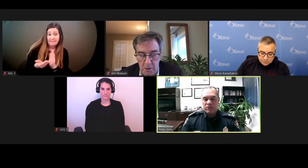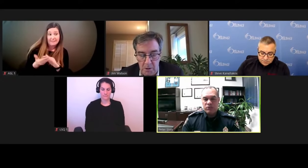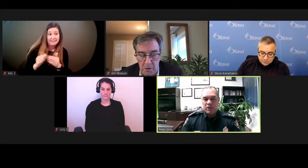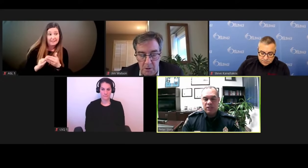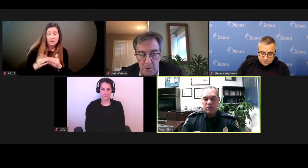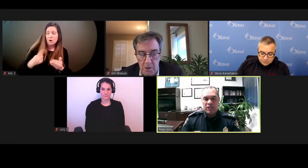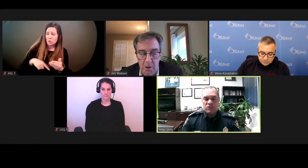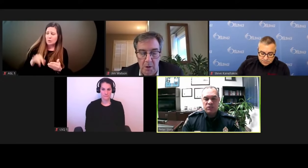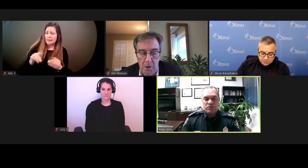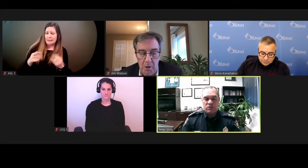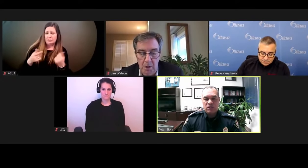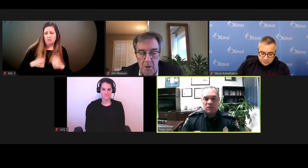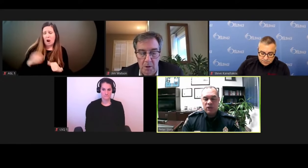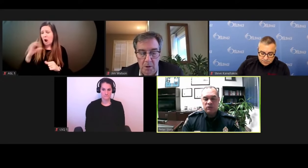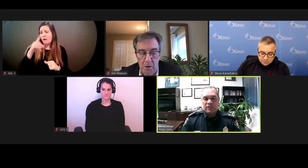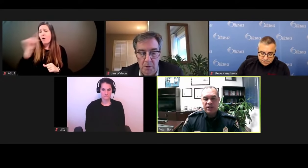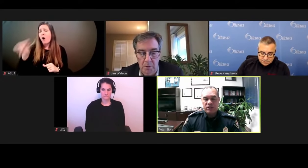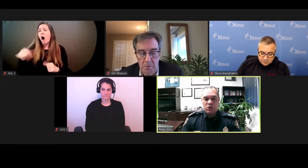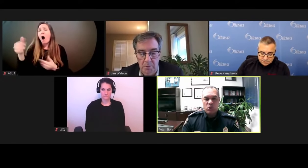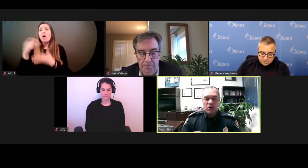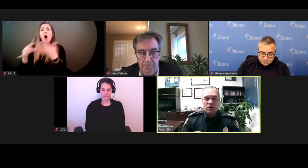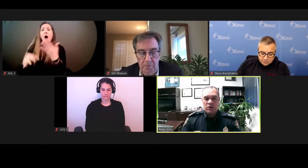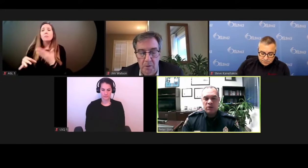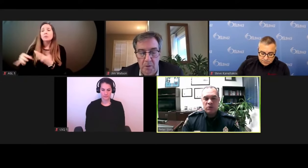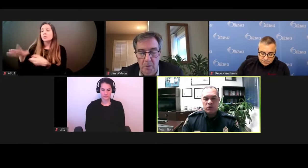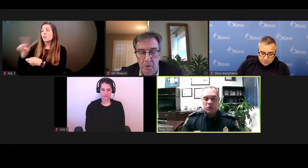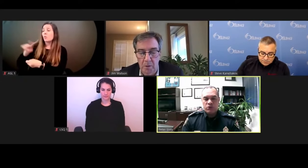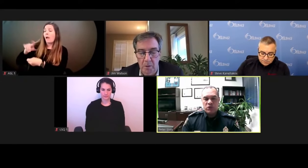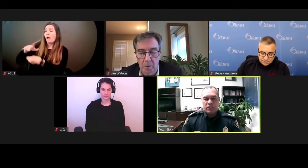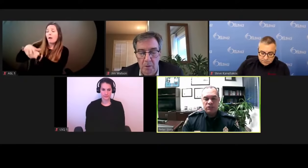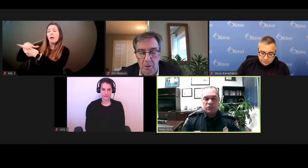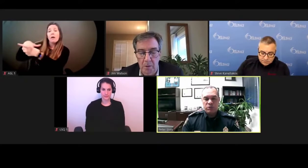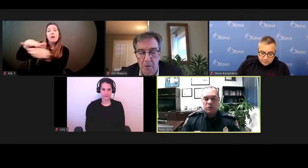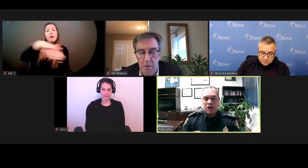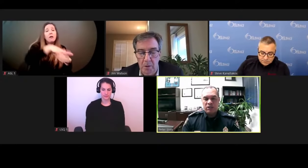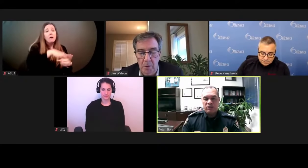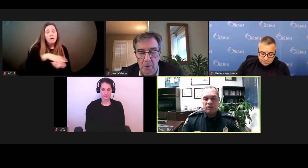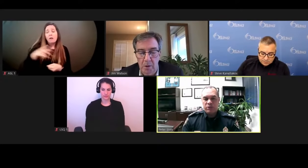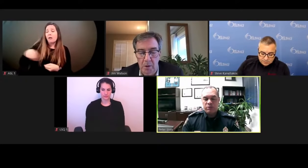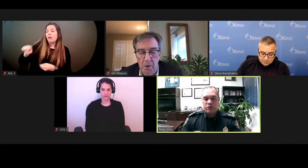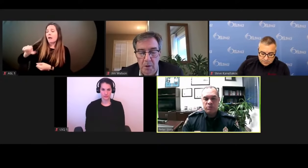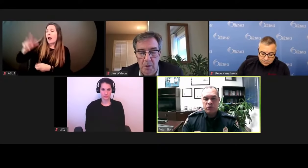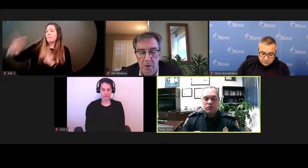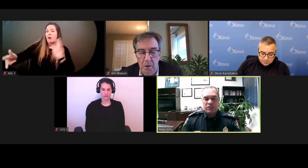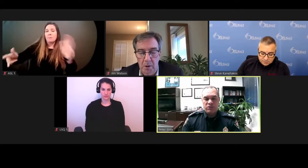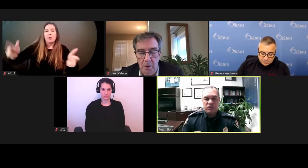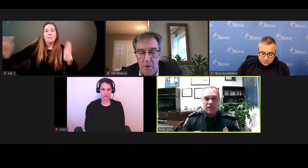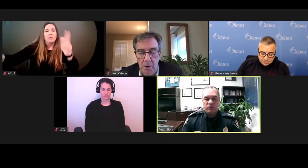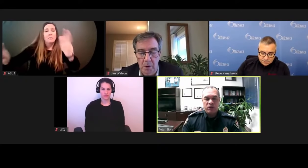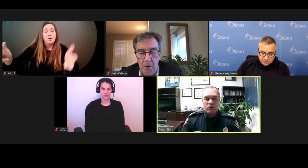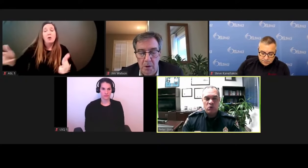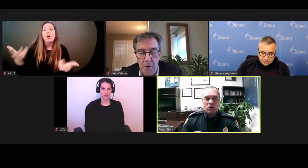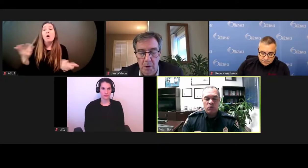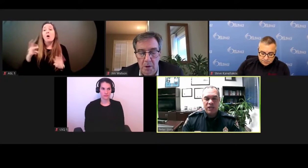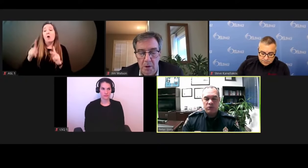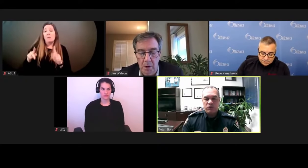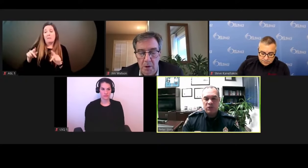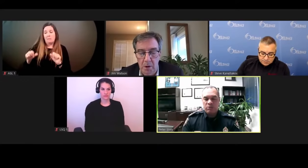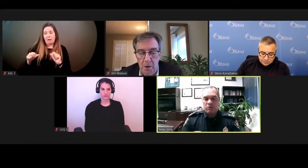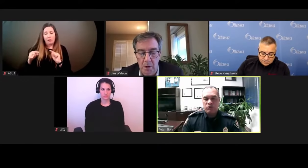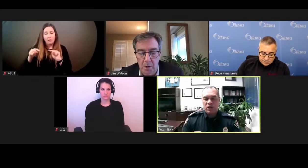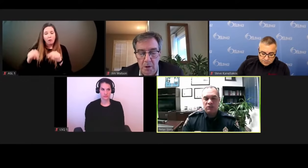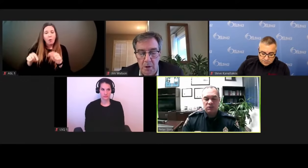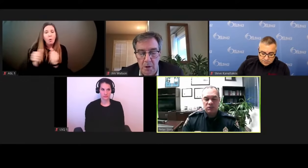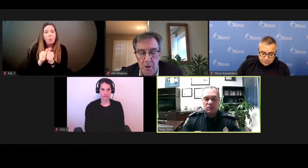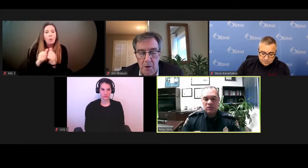made to find locations outside of the core where those trucks could be parked and people could move into the downtown core without the volume